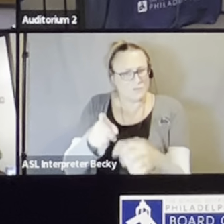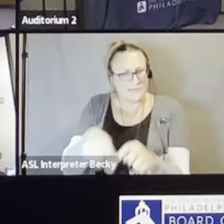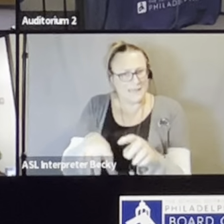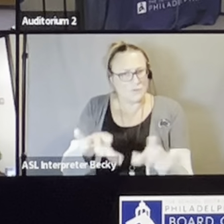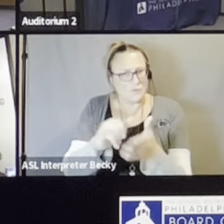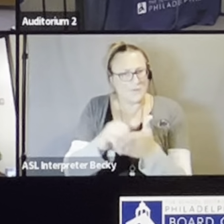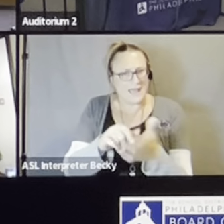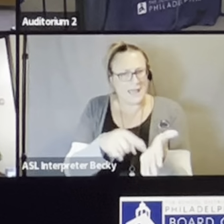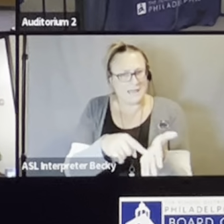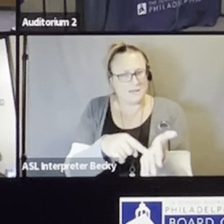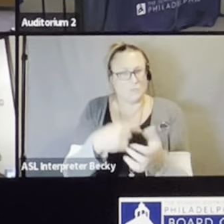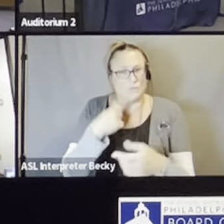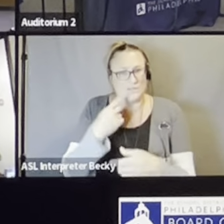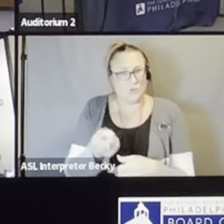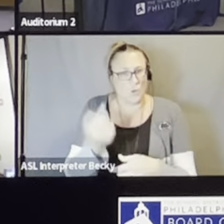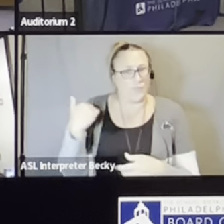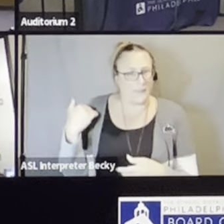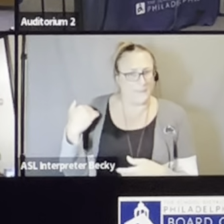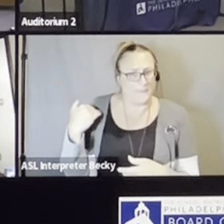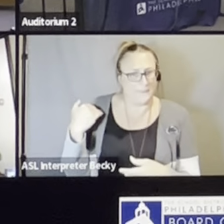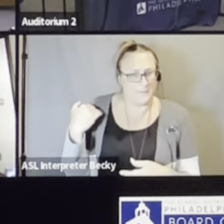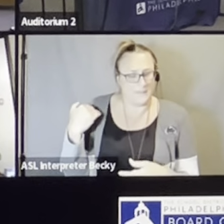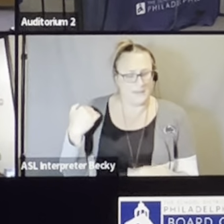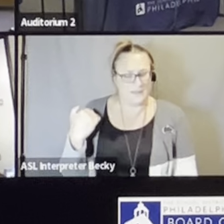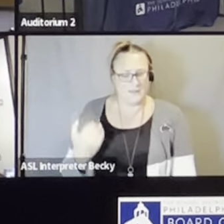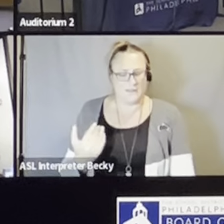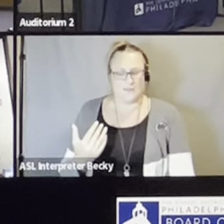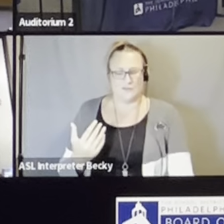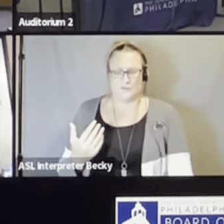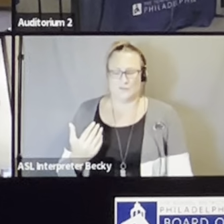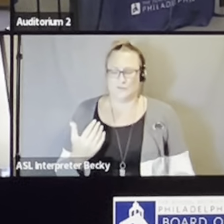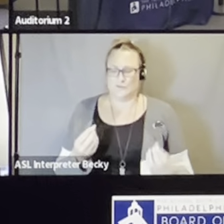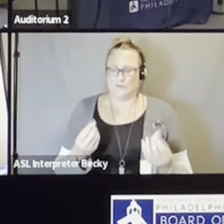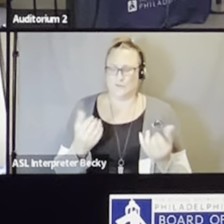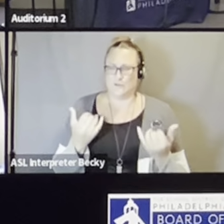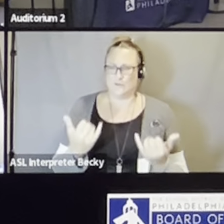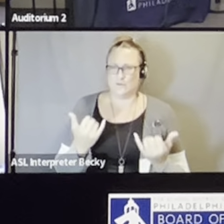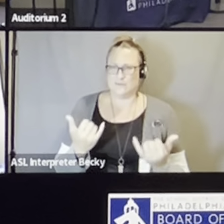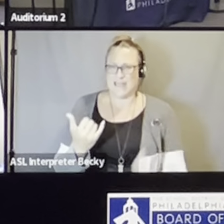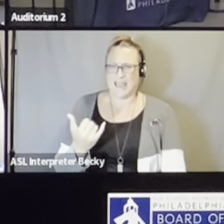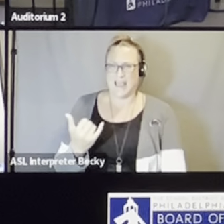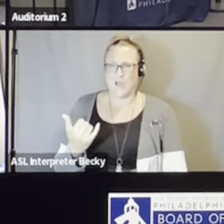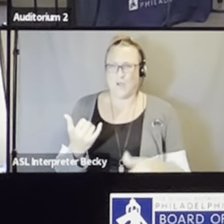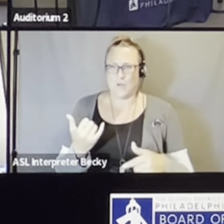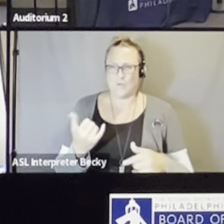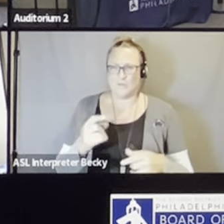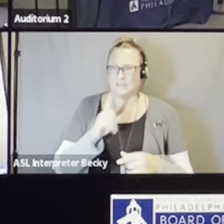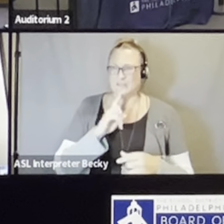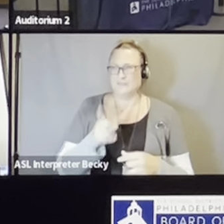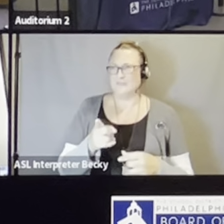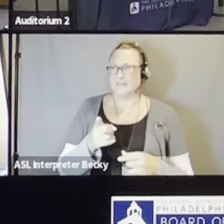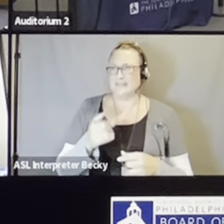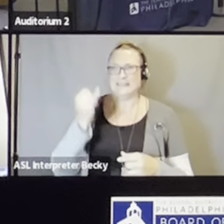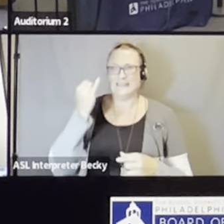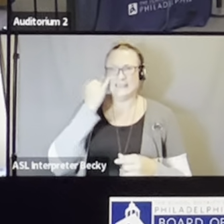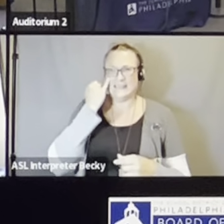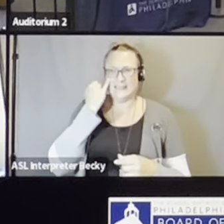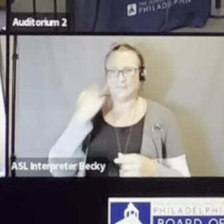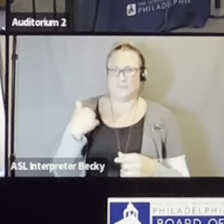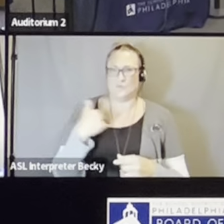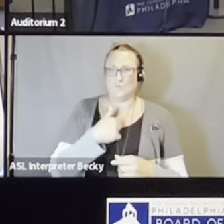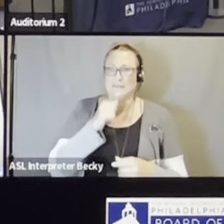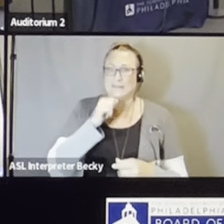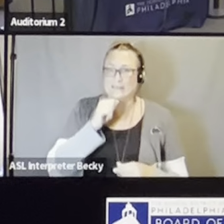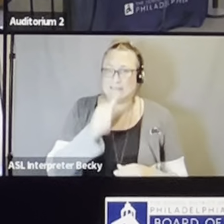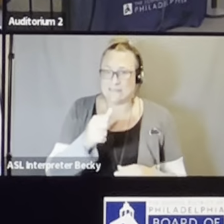And so I feel that we would be doing that school a disservice if we did not take some